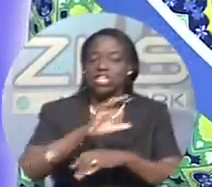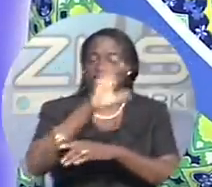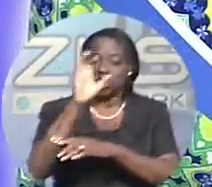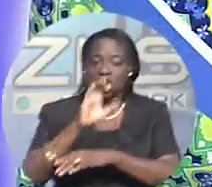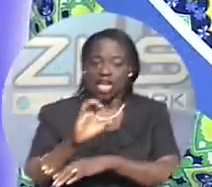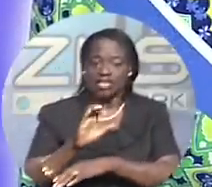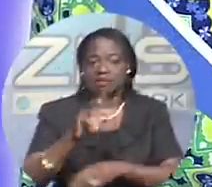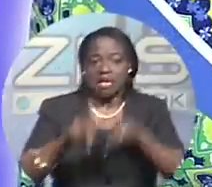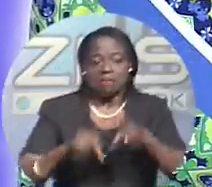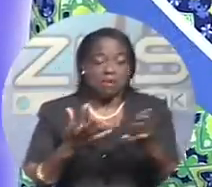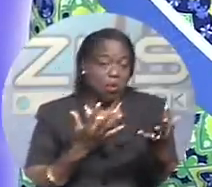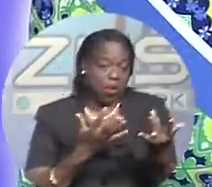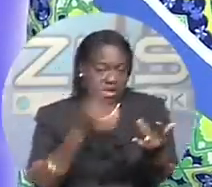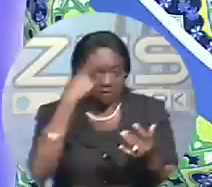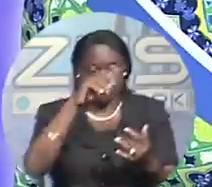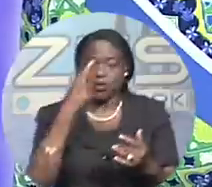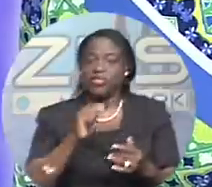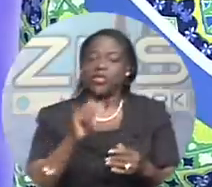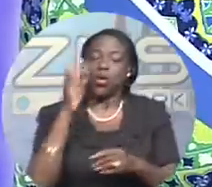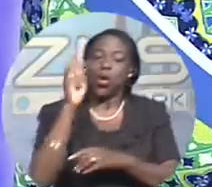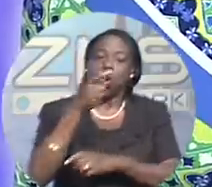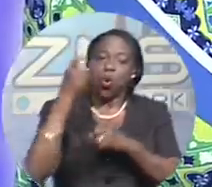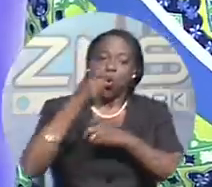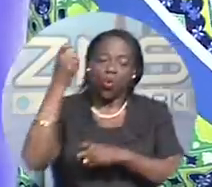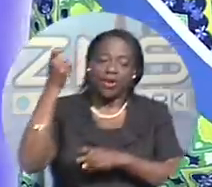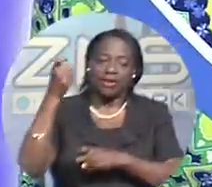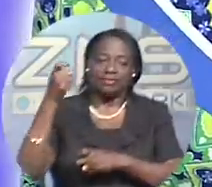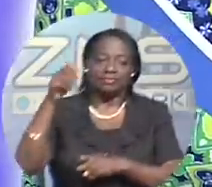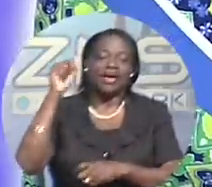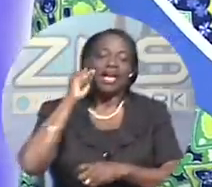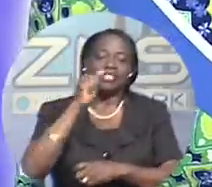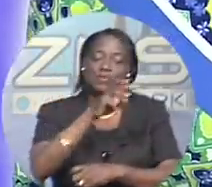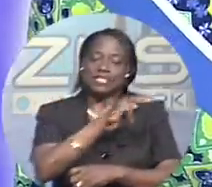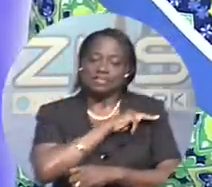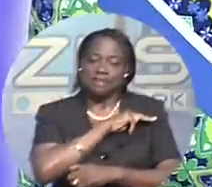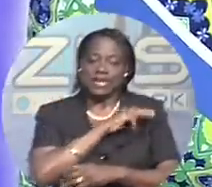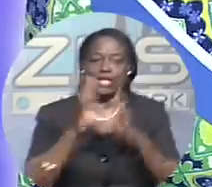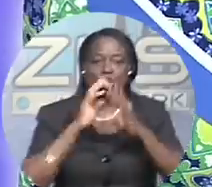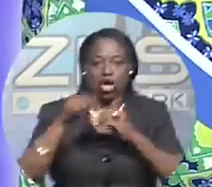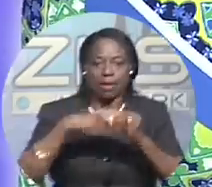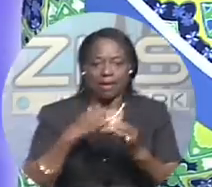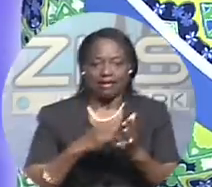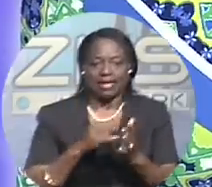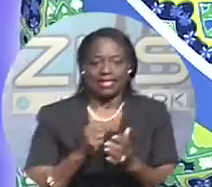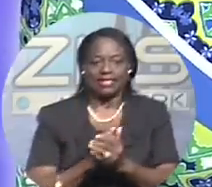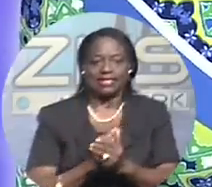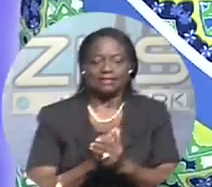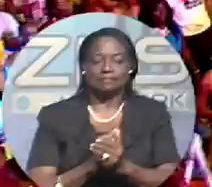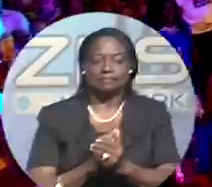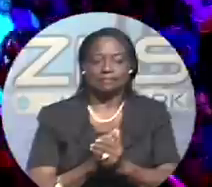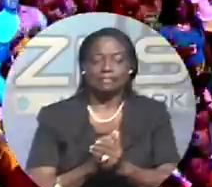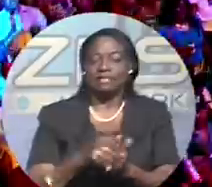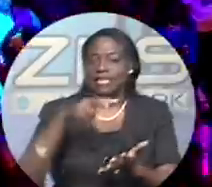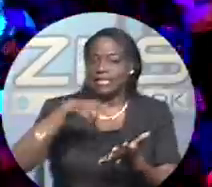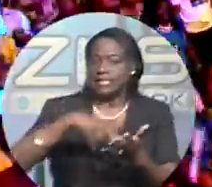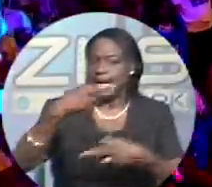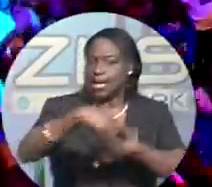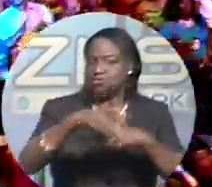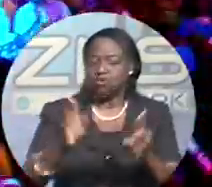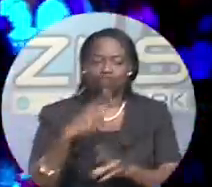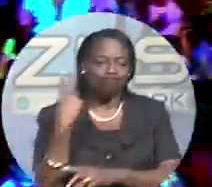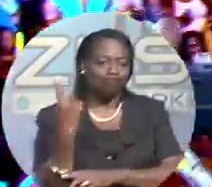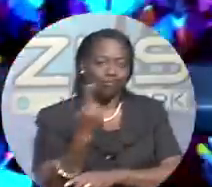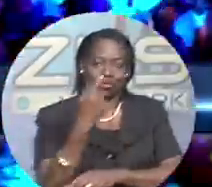patiently awaited to hear the winner. Altavis Munnings has a complete wrap-up of last night's activities. Standing room only would